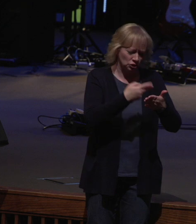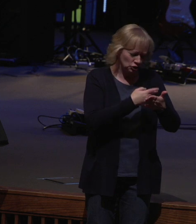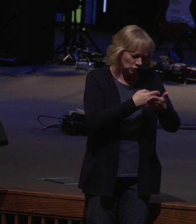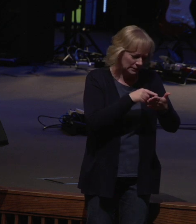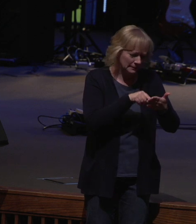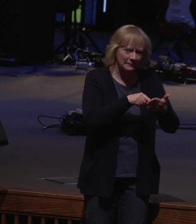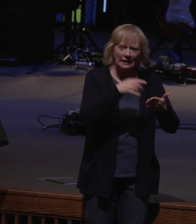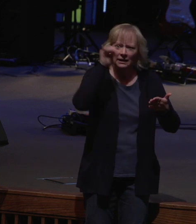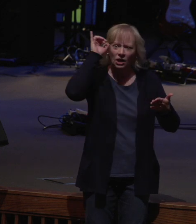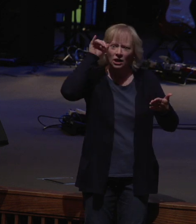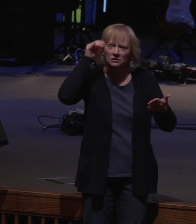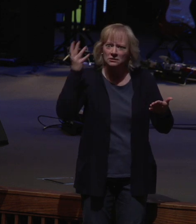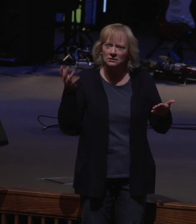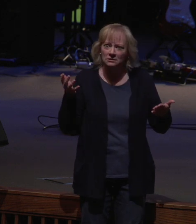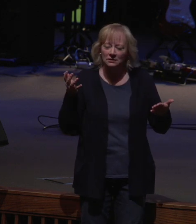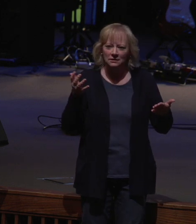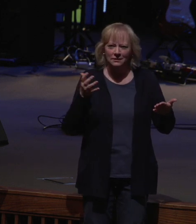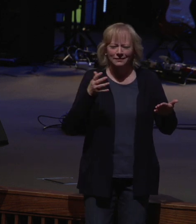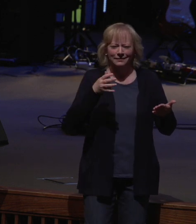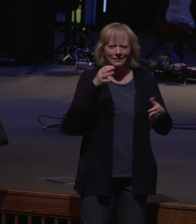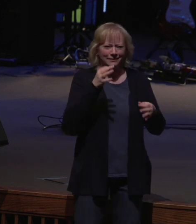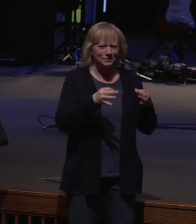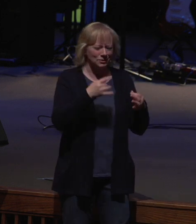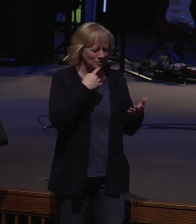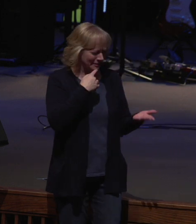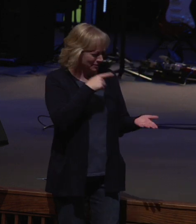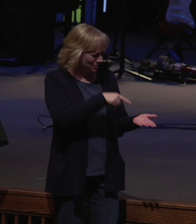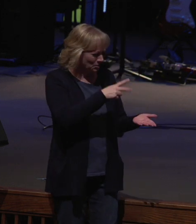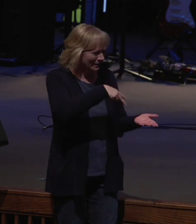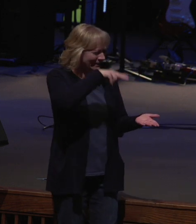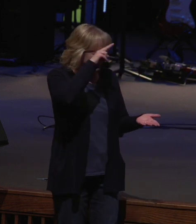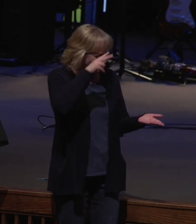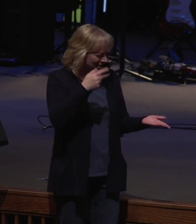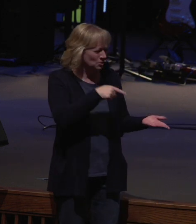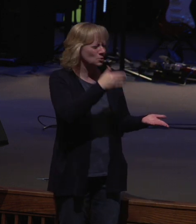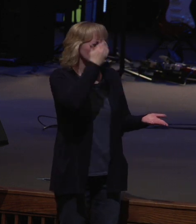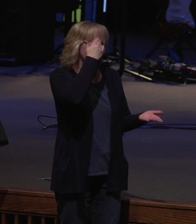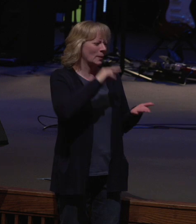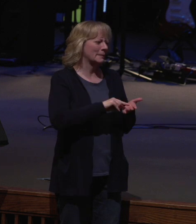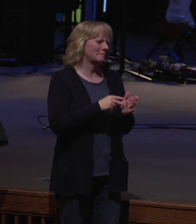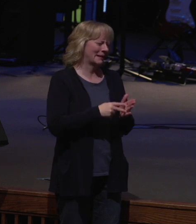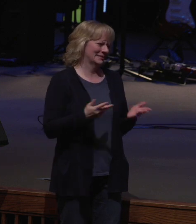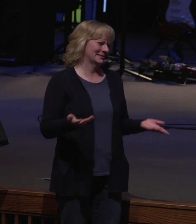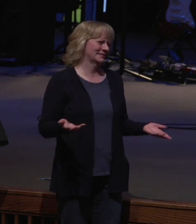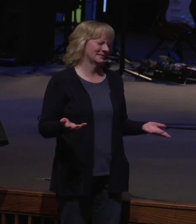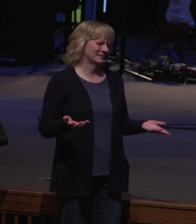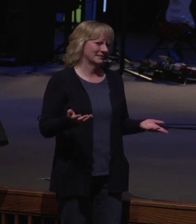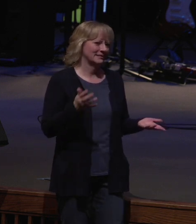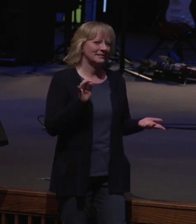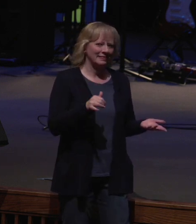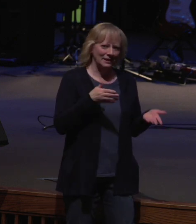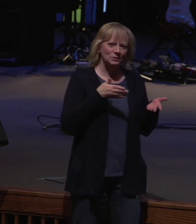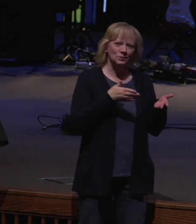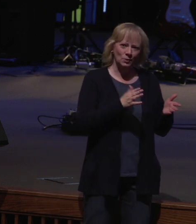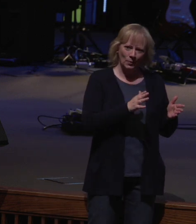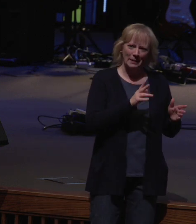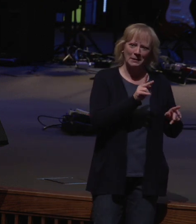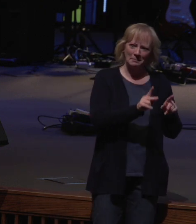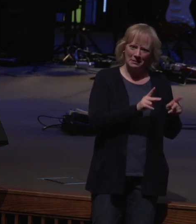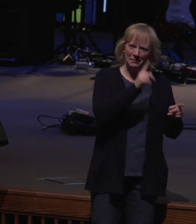oxen. It's like, you're an idiot. You know what we meant. That's how they looked at Old Testament